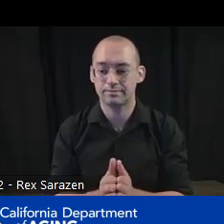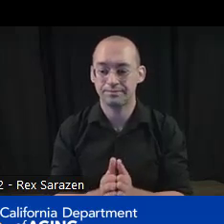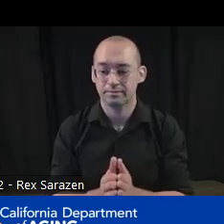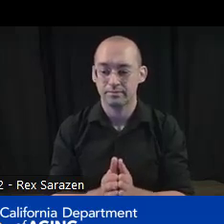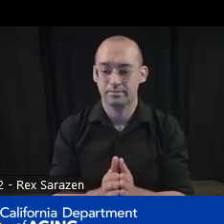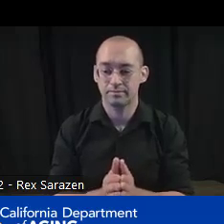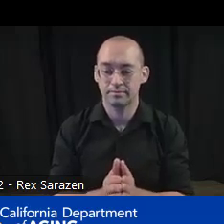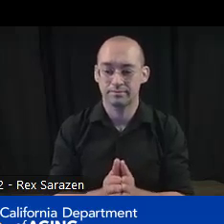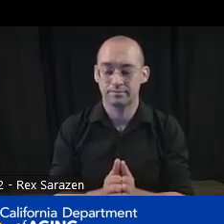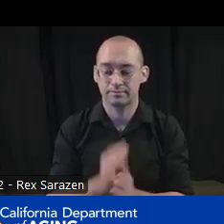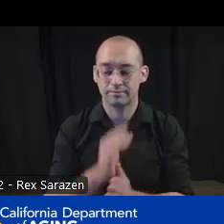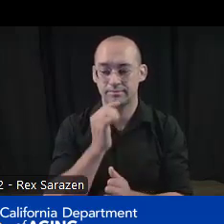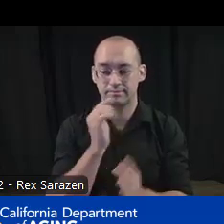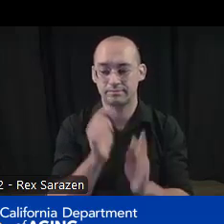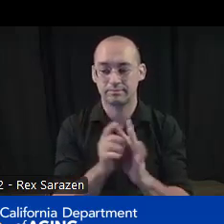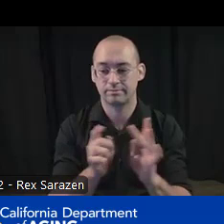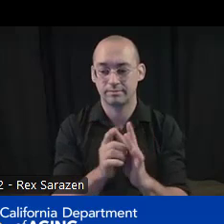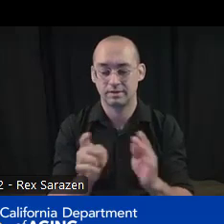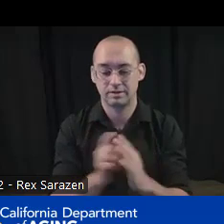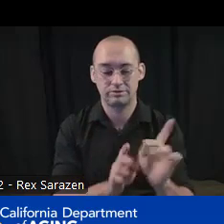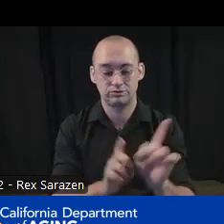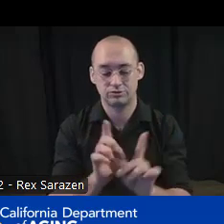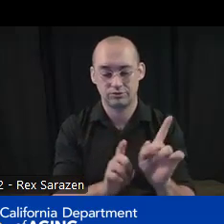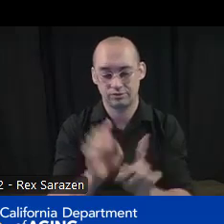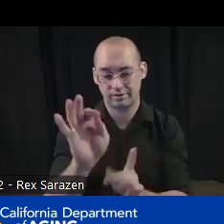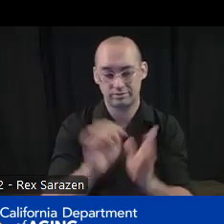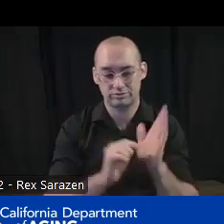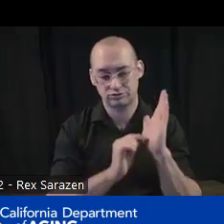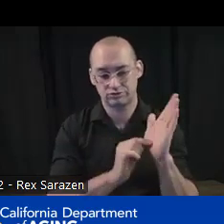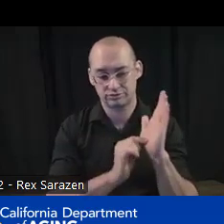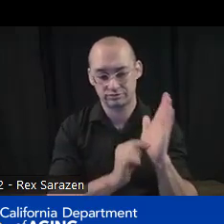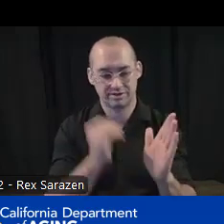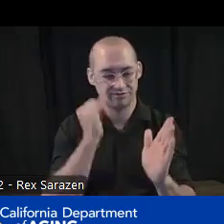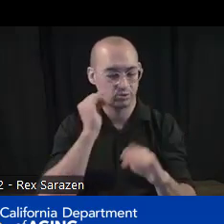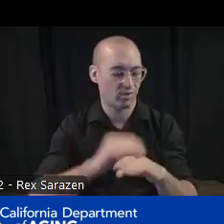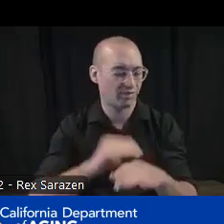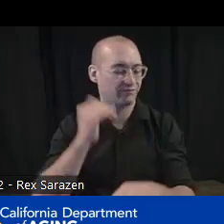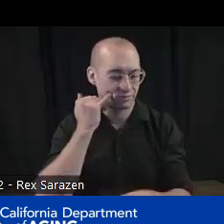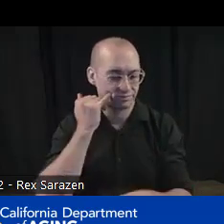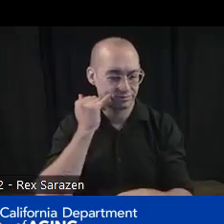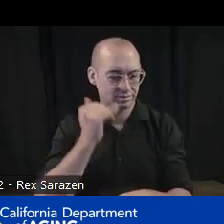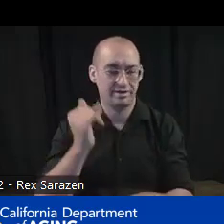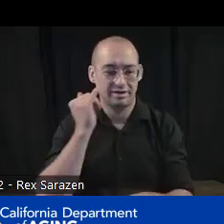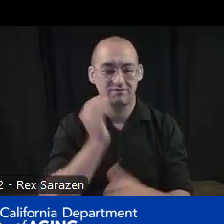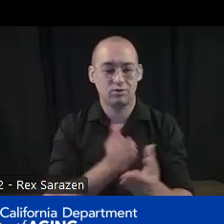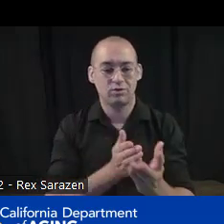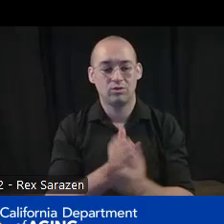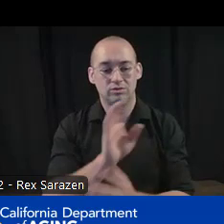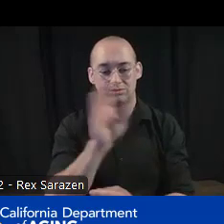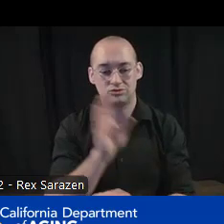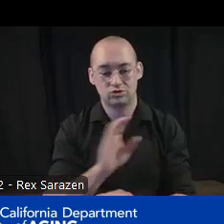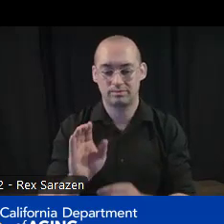Public comment, *9, that will indicate to us if you're attending by phone. If you're attending by the Zoom webinar, you have a raised